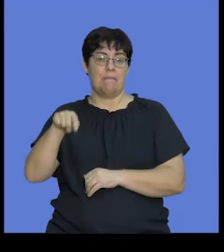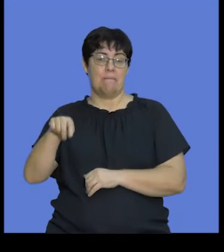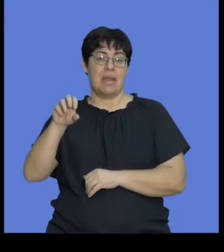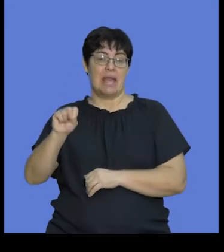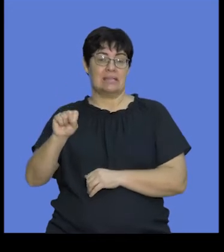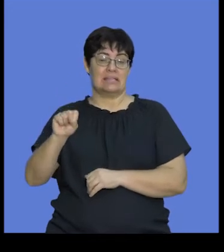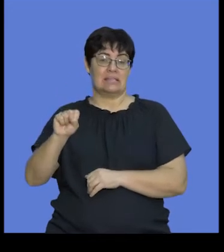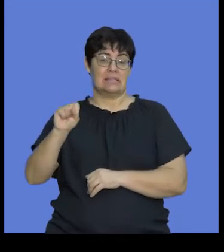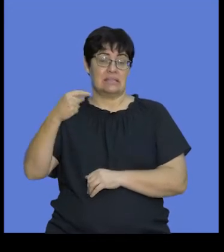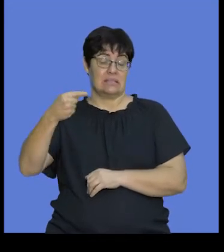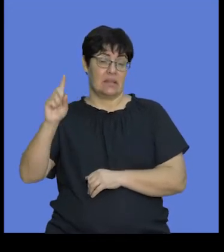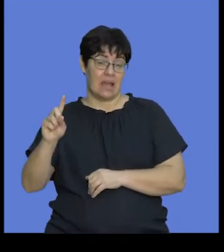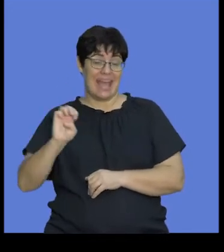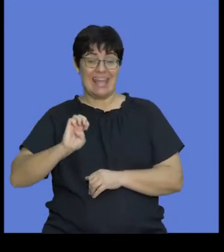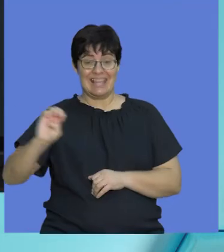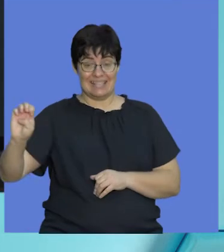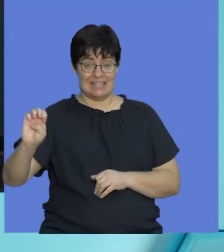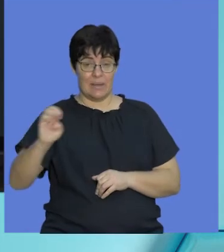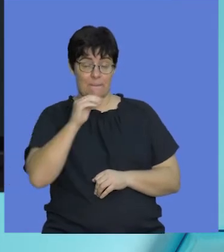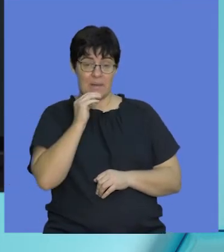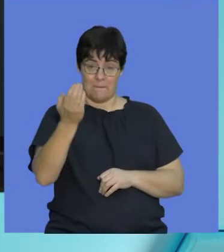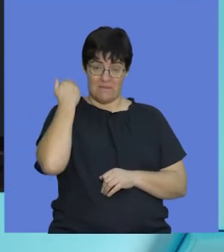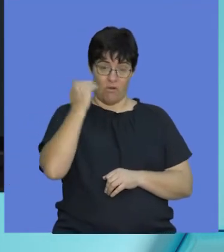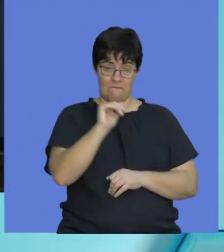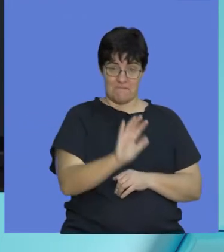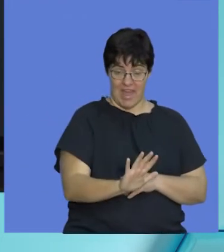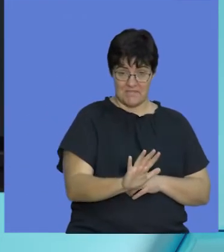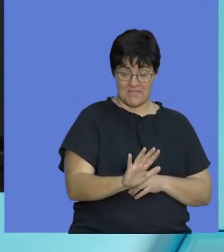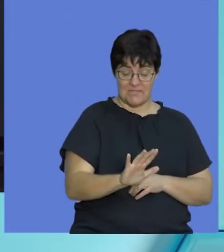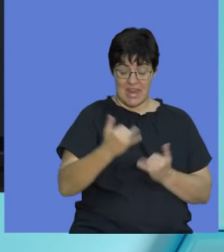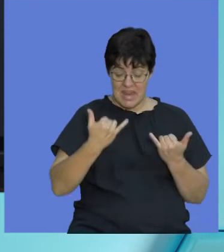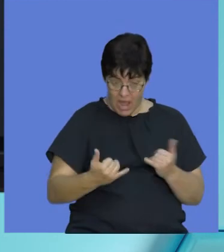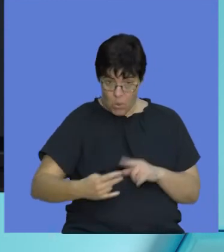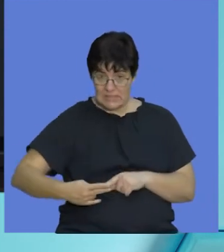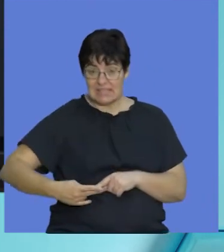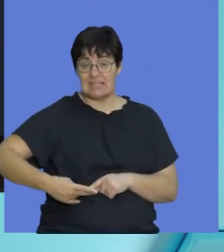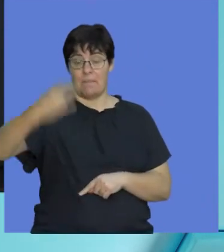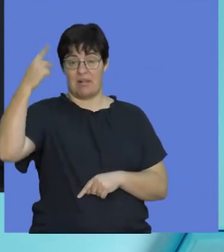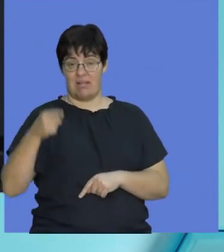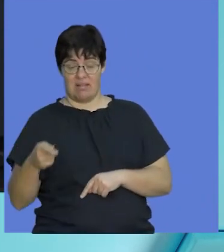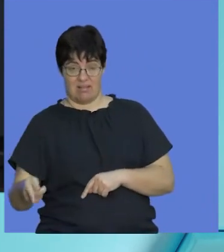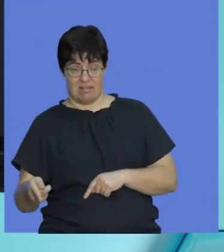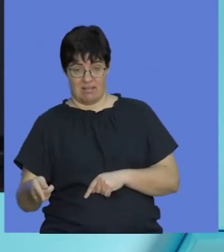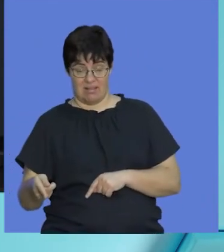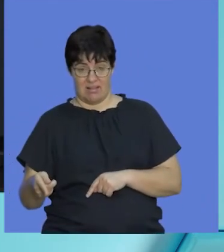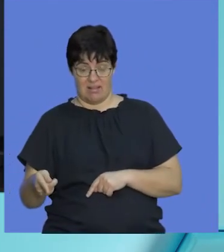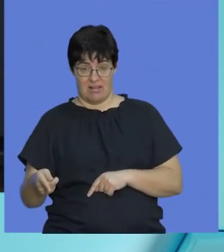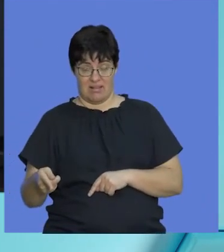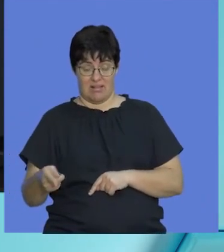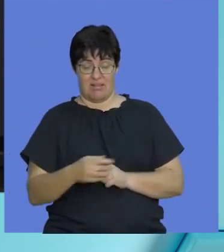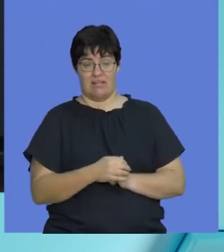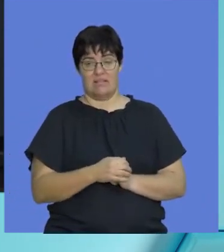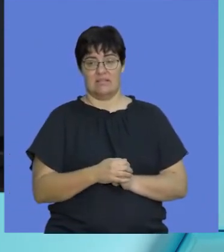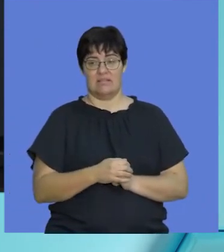second east. So we have doubled the velocity. It was going at 5, now it's going at